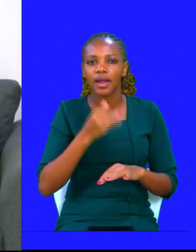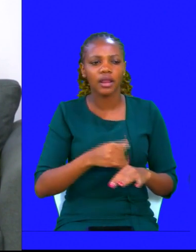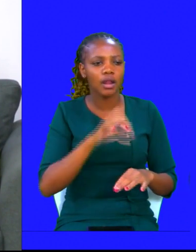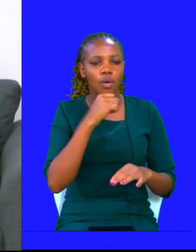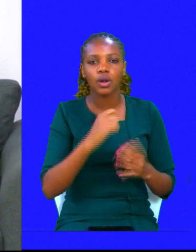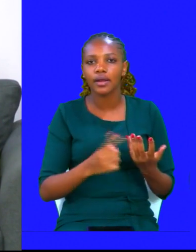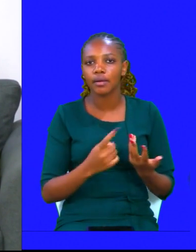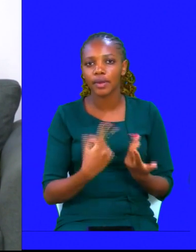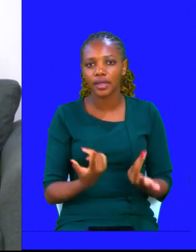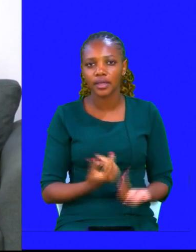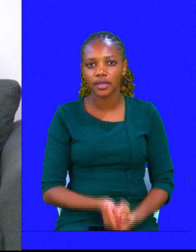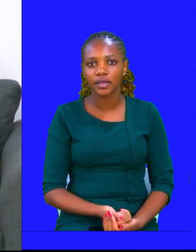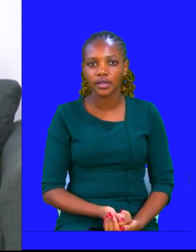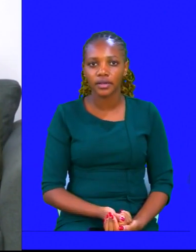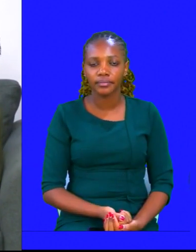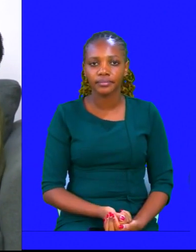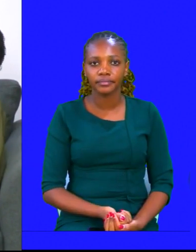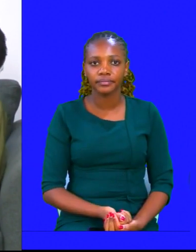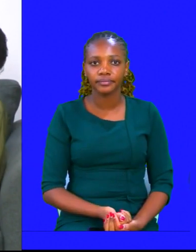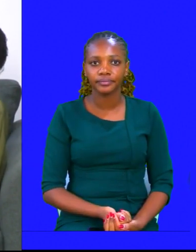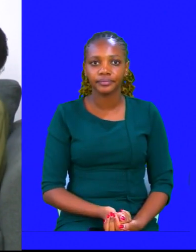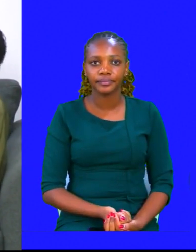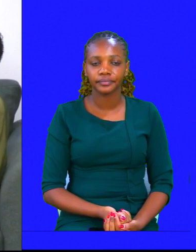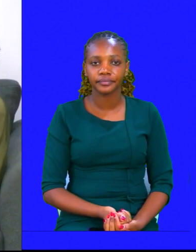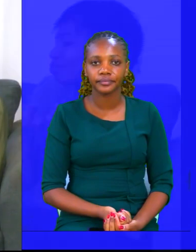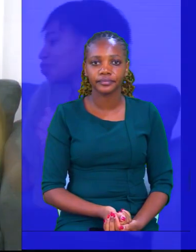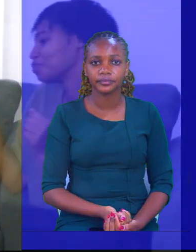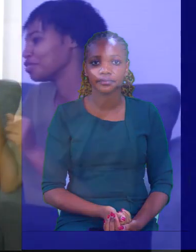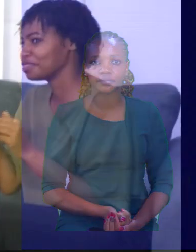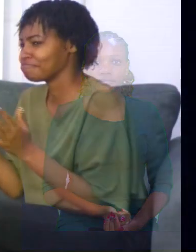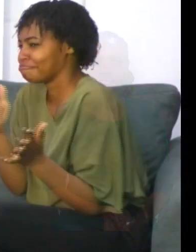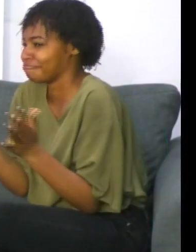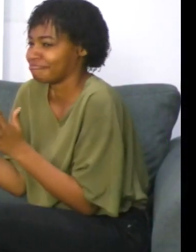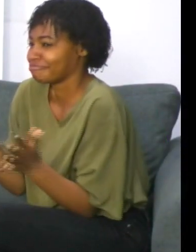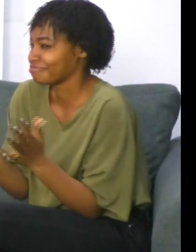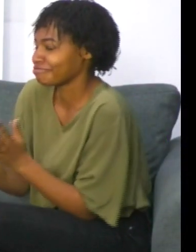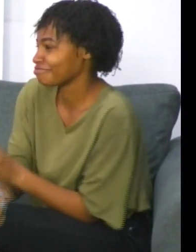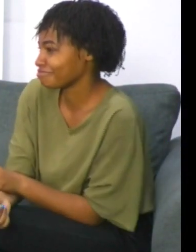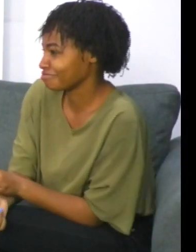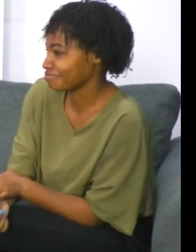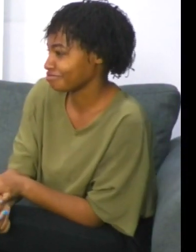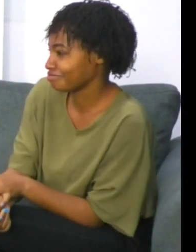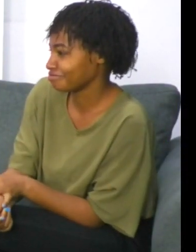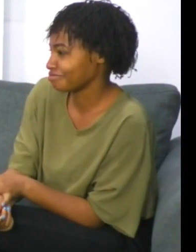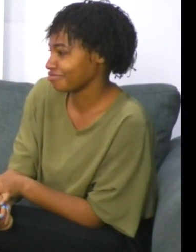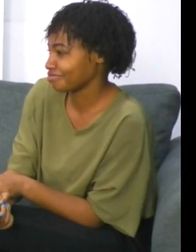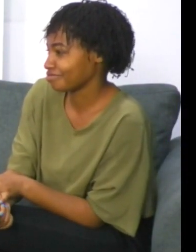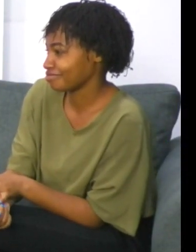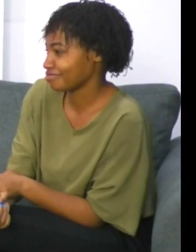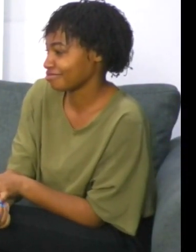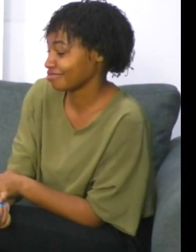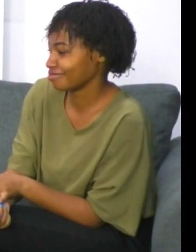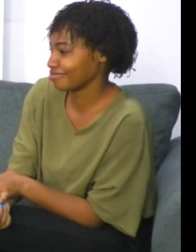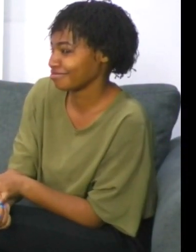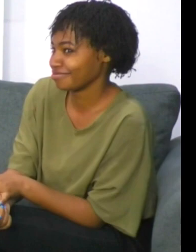Maybe like between 20 to 50?